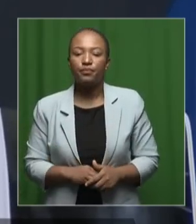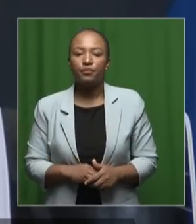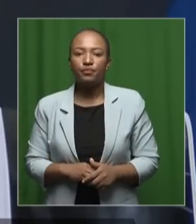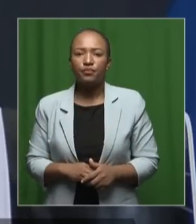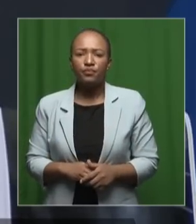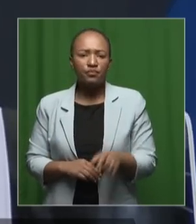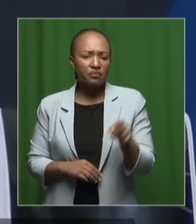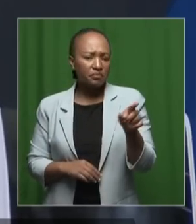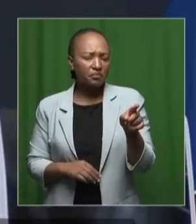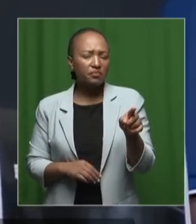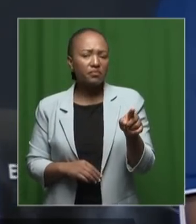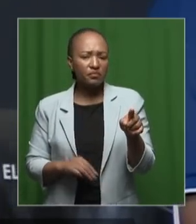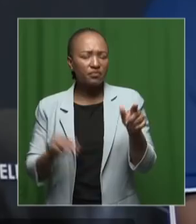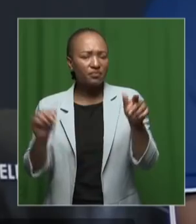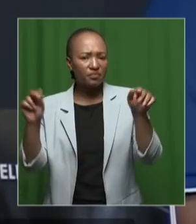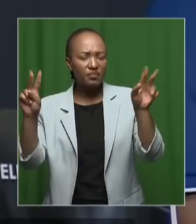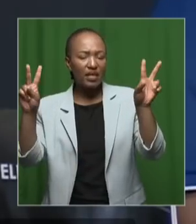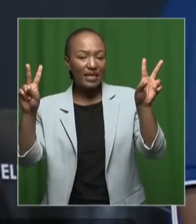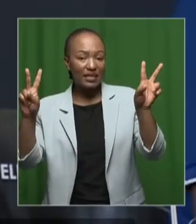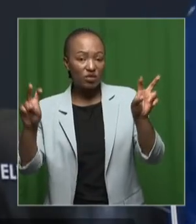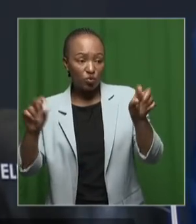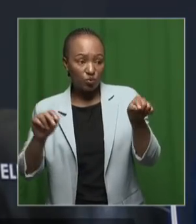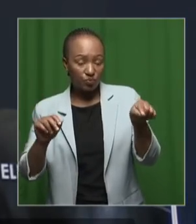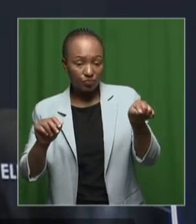The issue